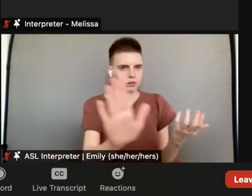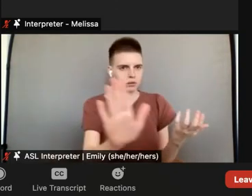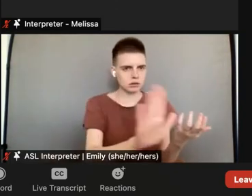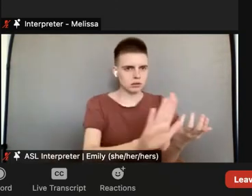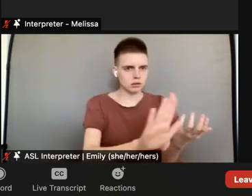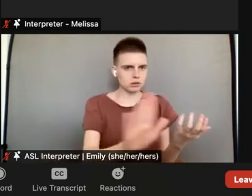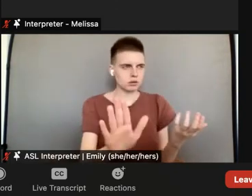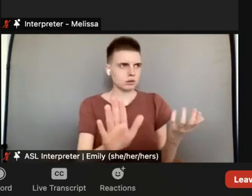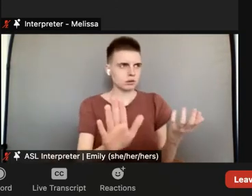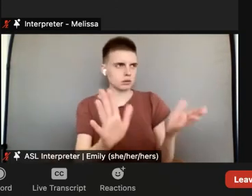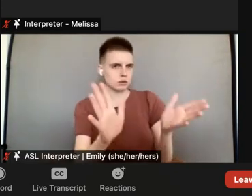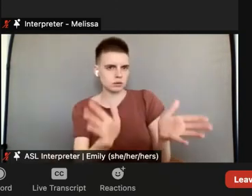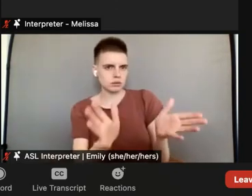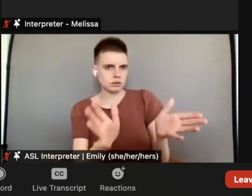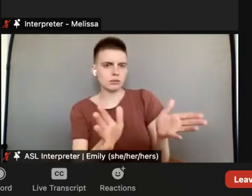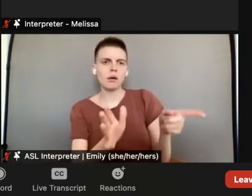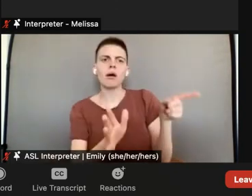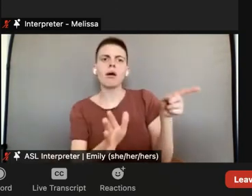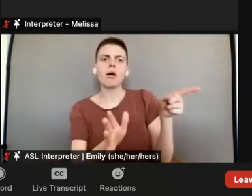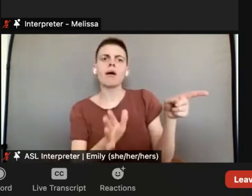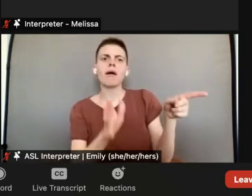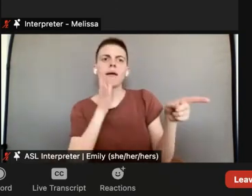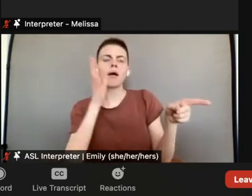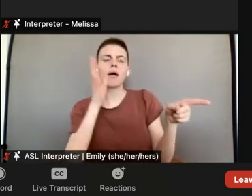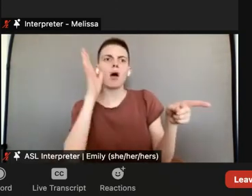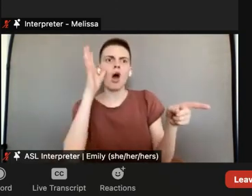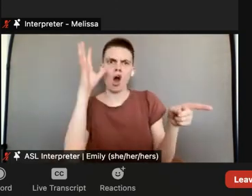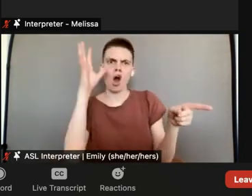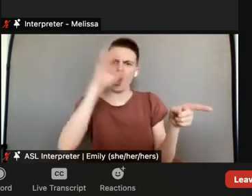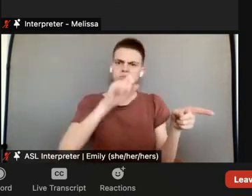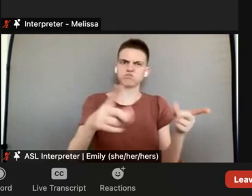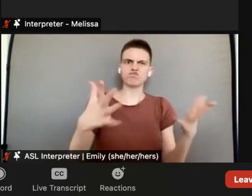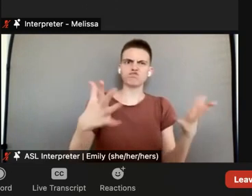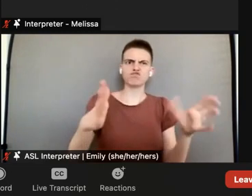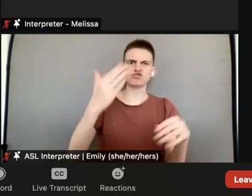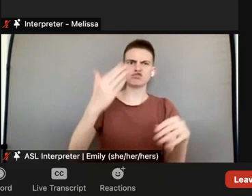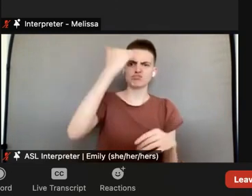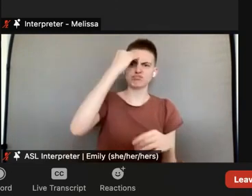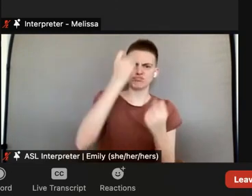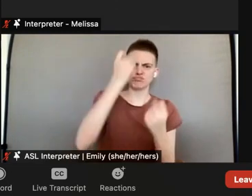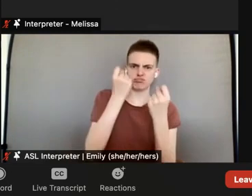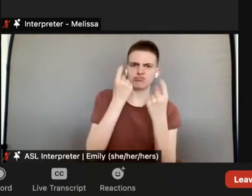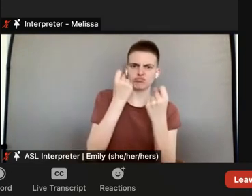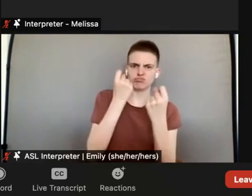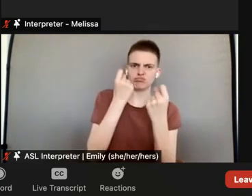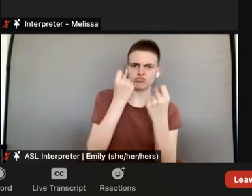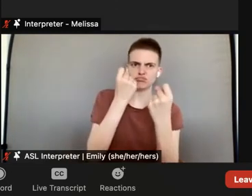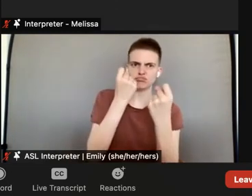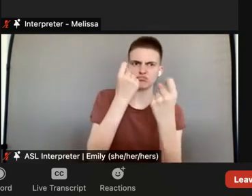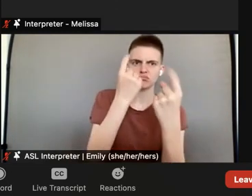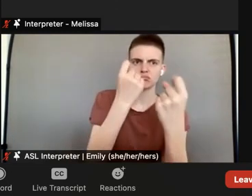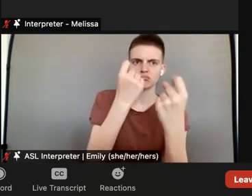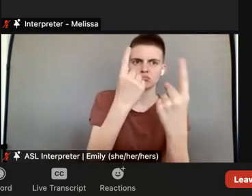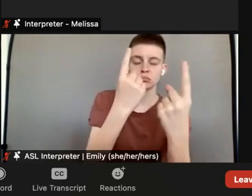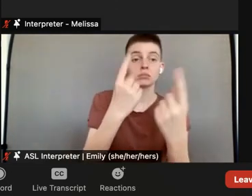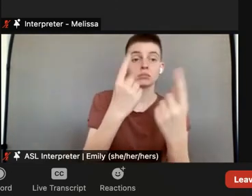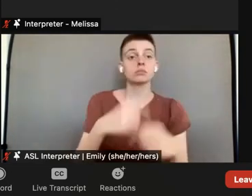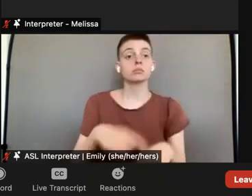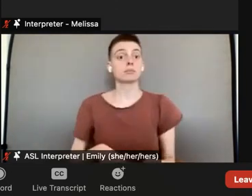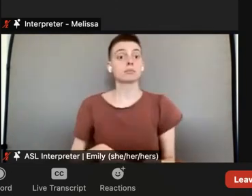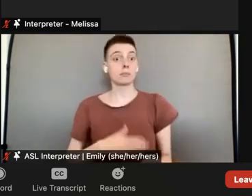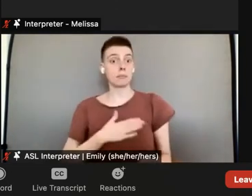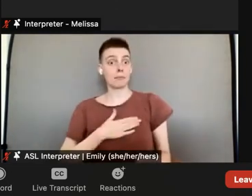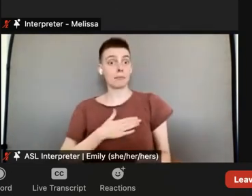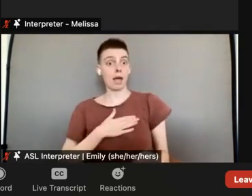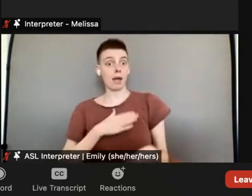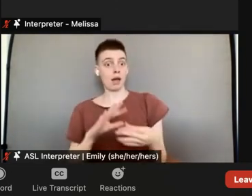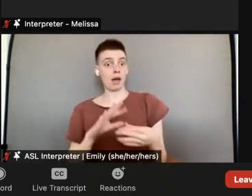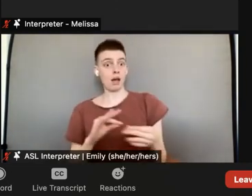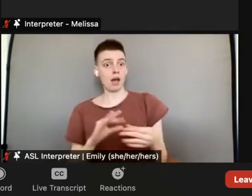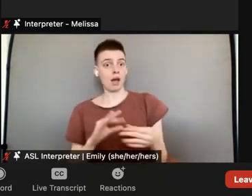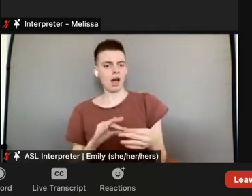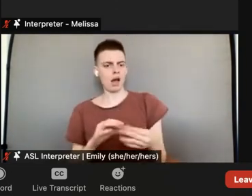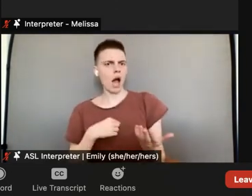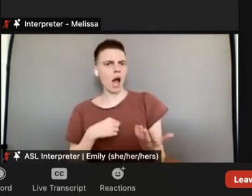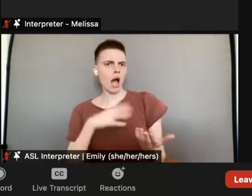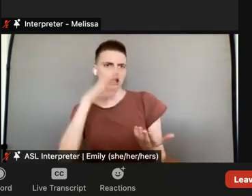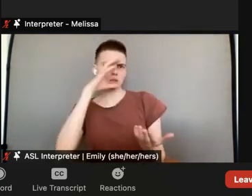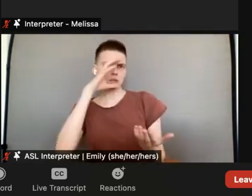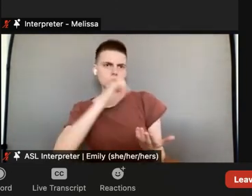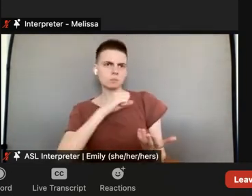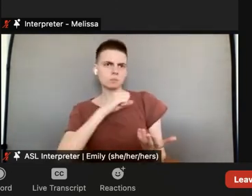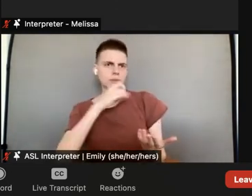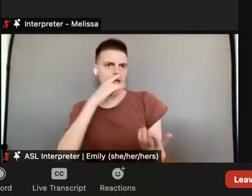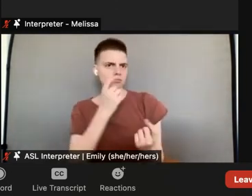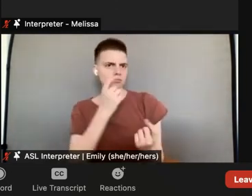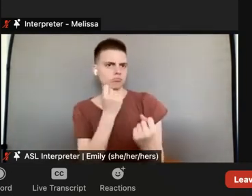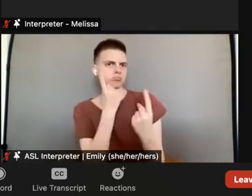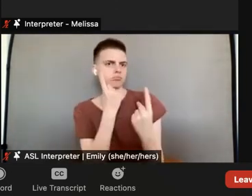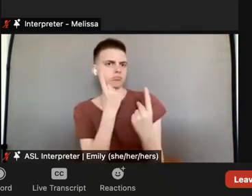they're assuming the child understands what they're saying to them, and they do, then I assume the child will understand what I'm saying to them too.